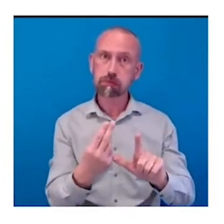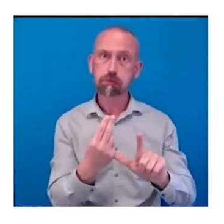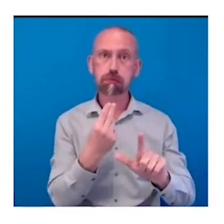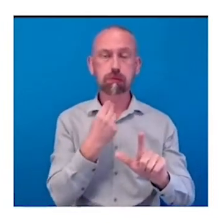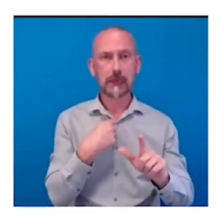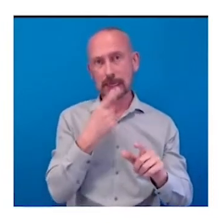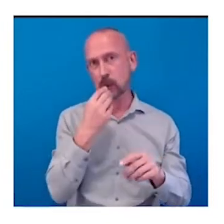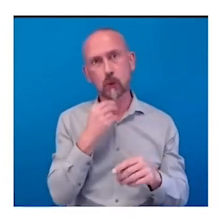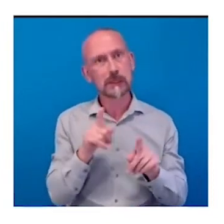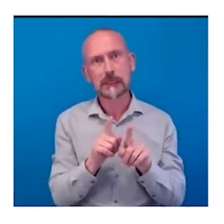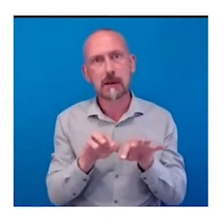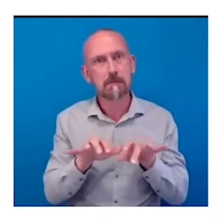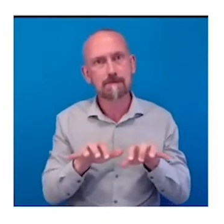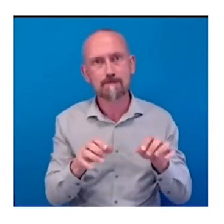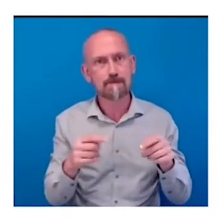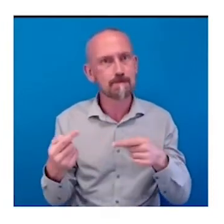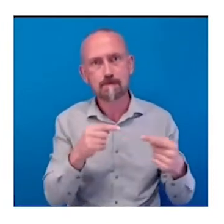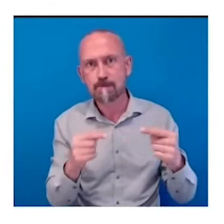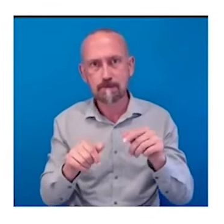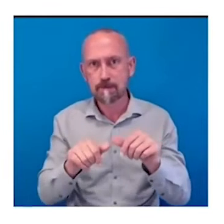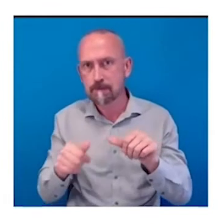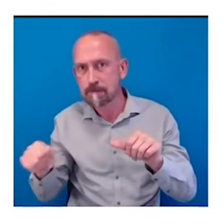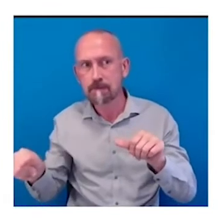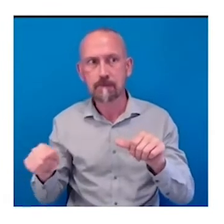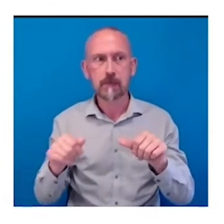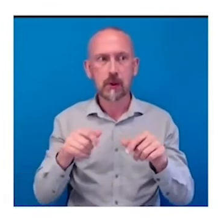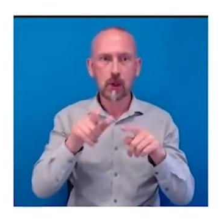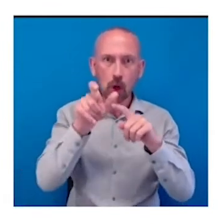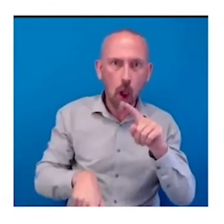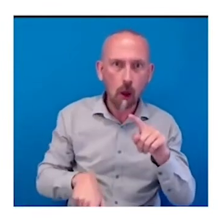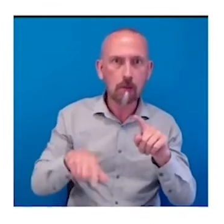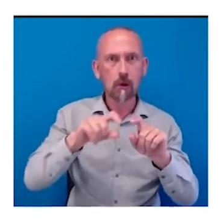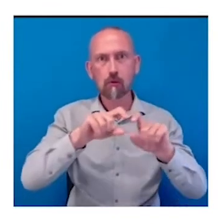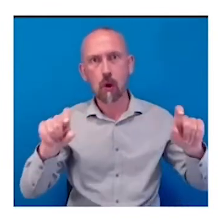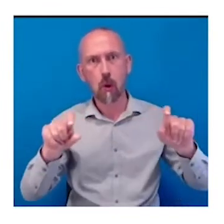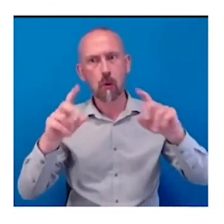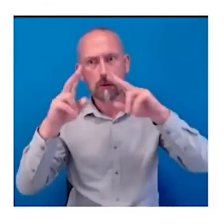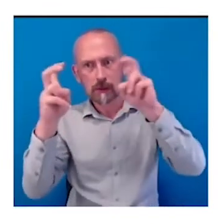around the table and also to read out the column or row header.